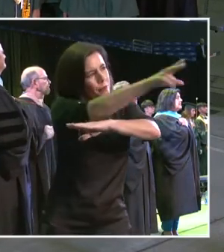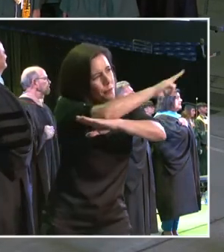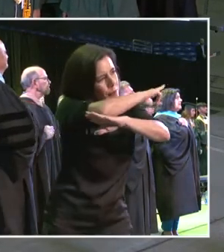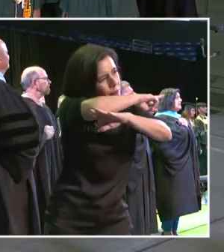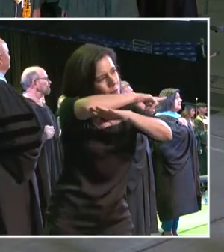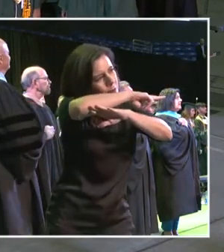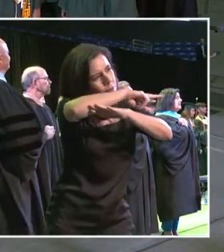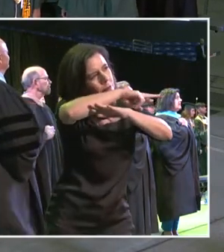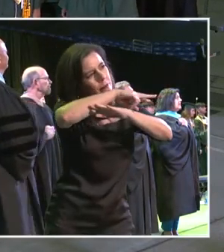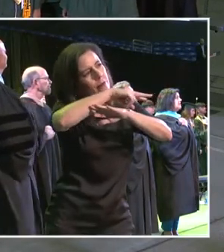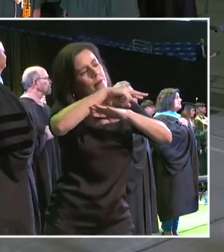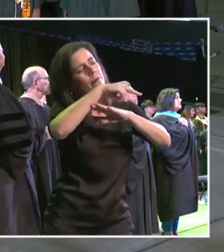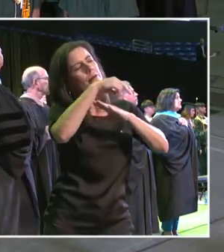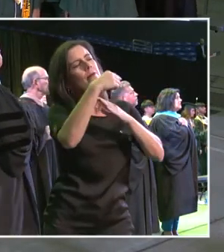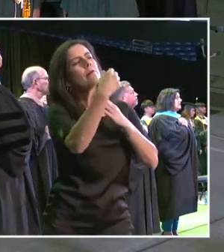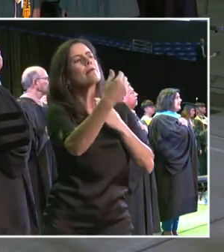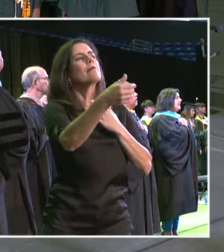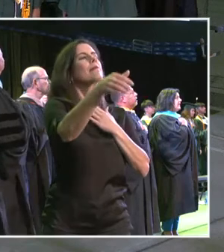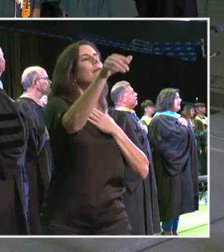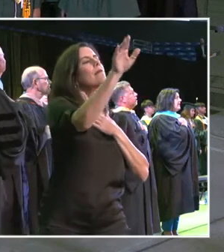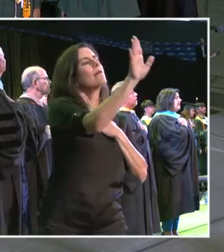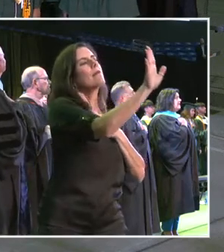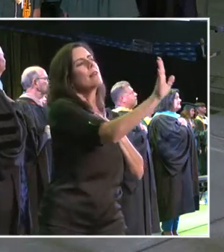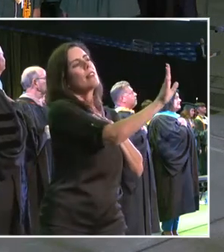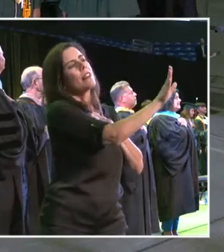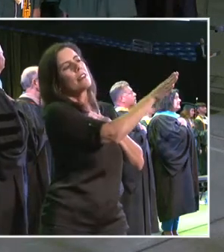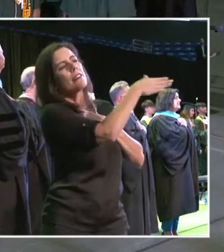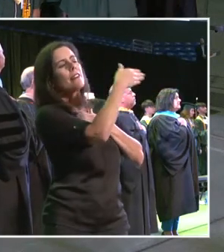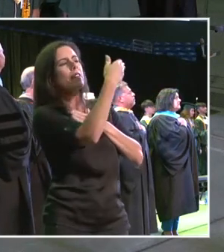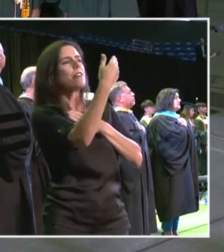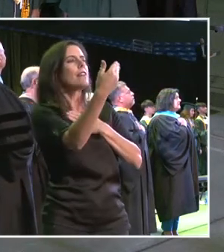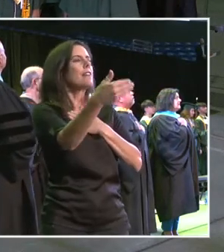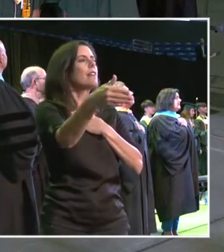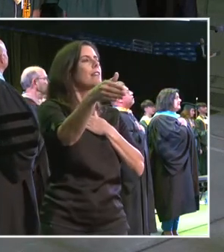we watched were so gallantly